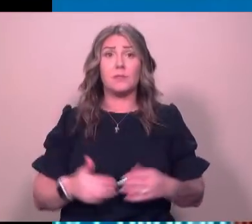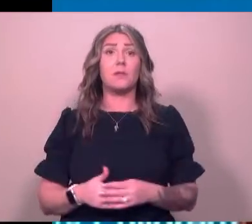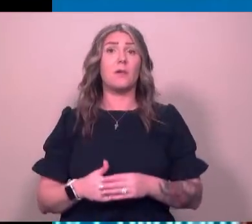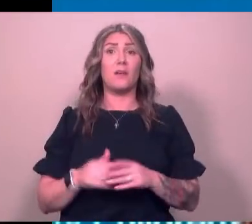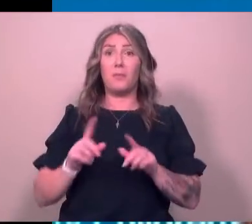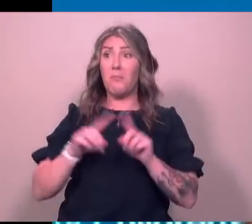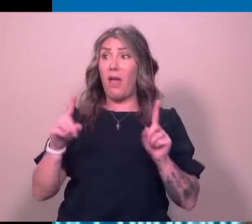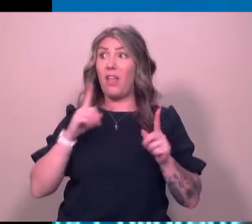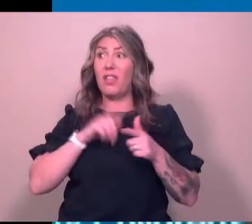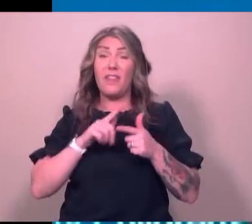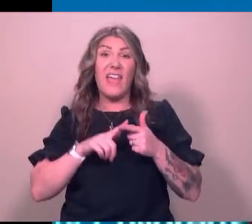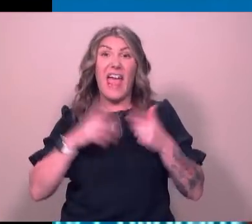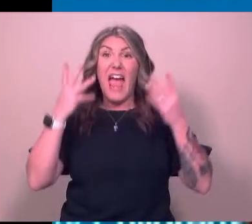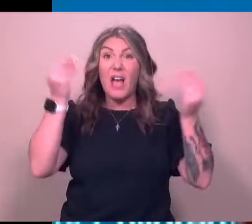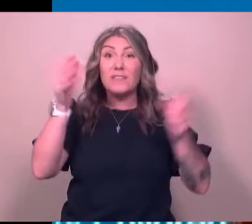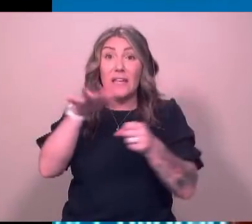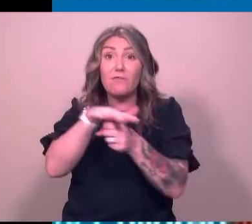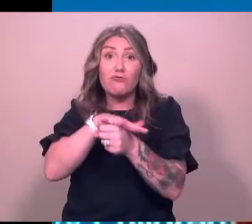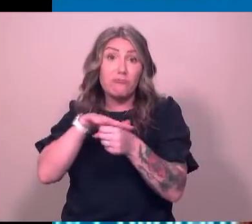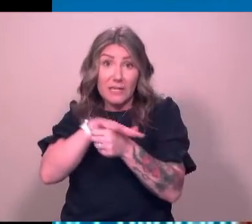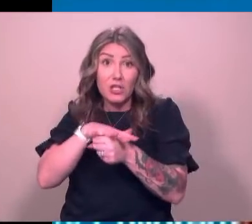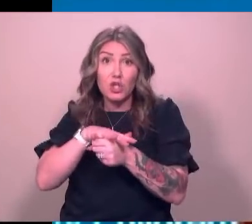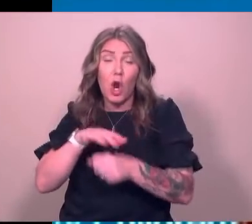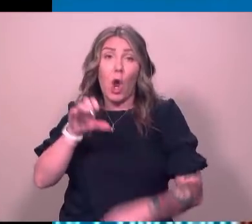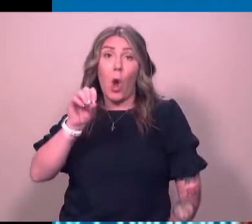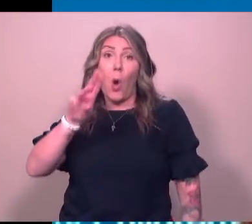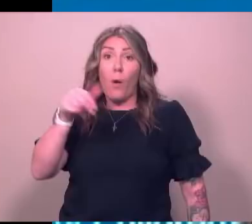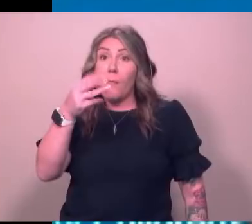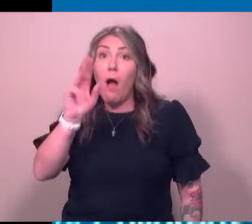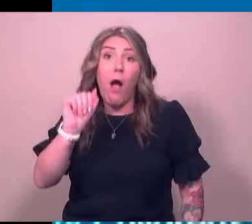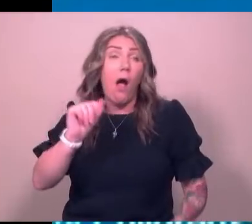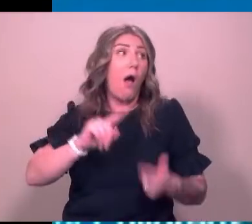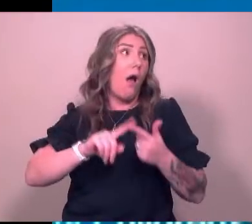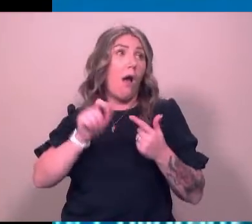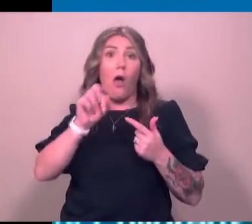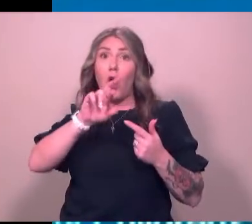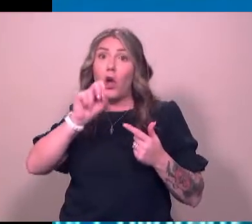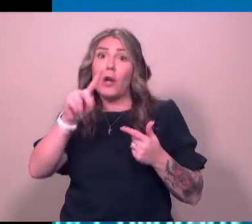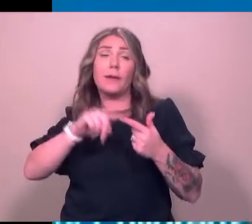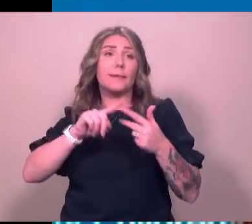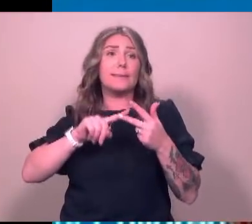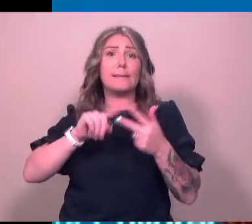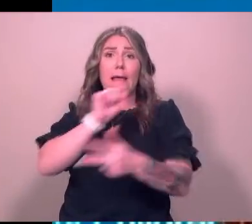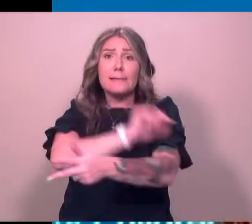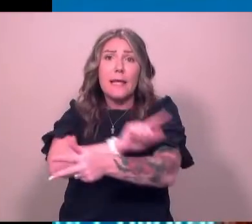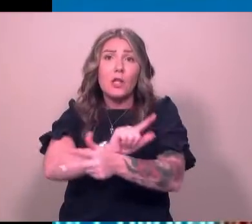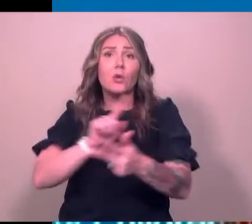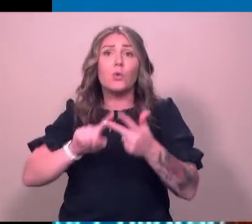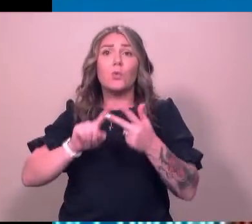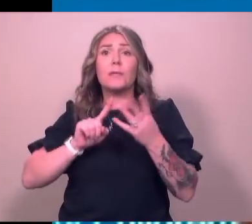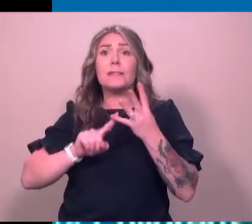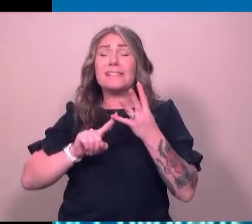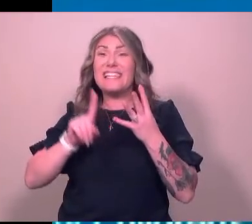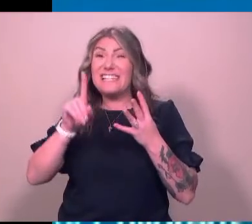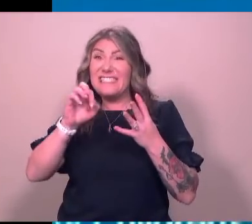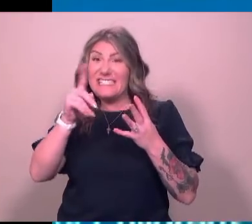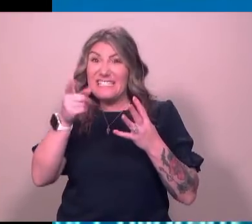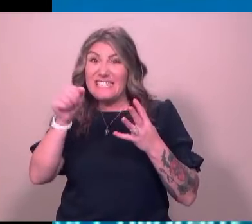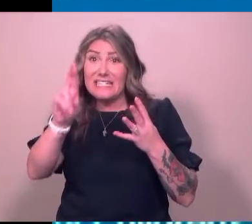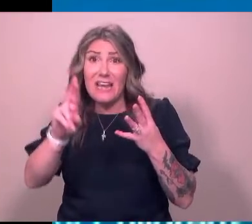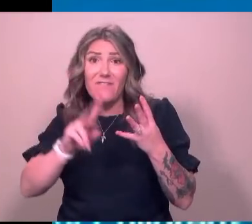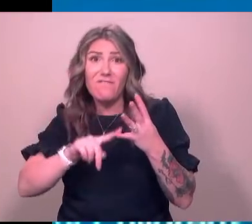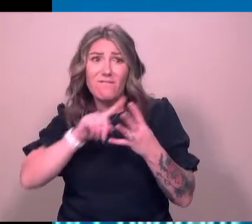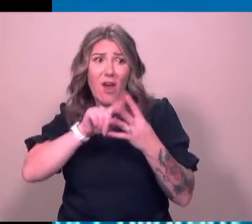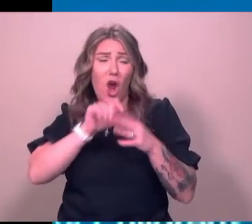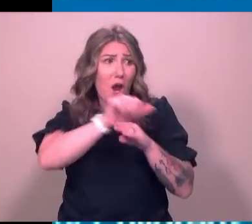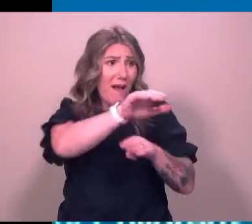then we're outside of the region. We are in Omaha, we are in Arkansas, St. Louis, Denver. We are out far. And when we